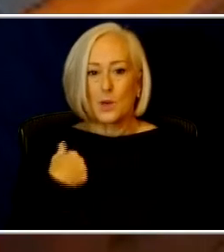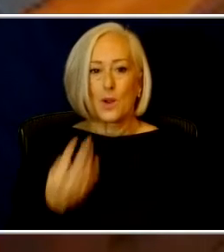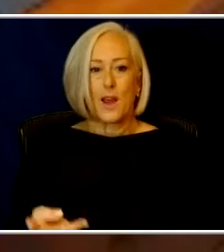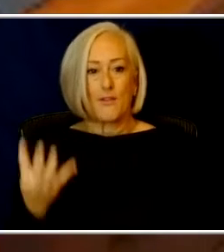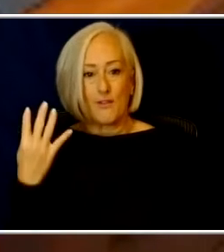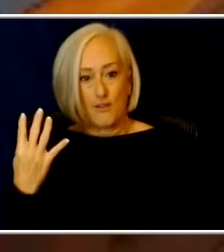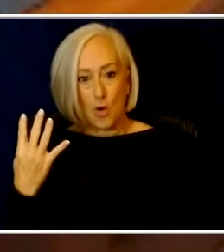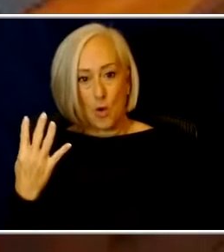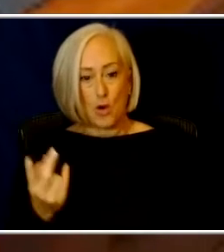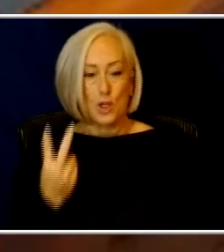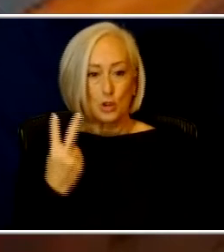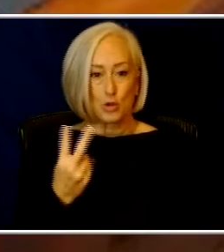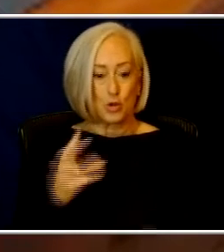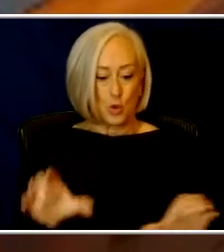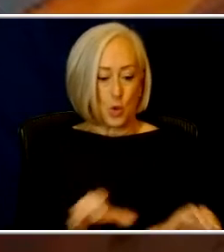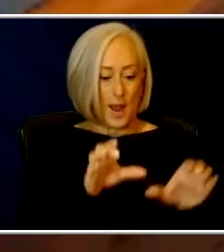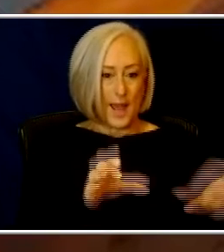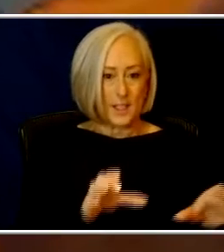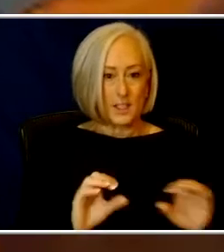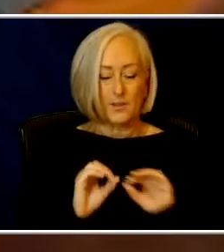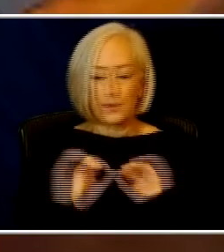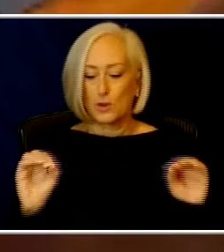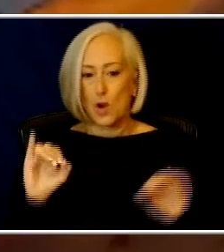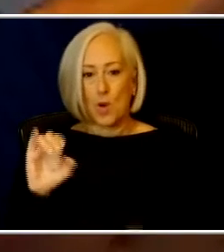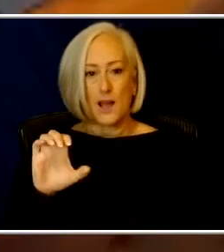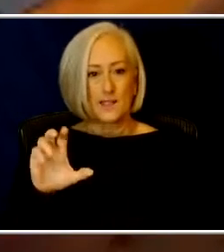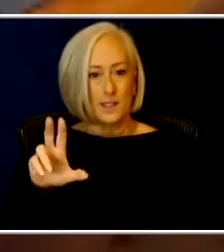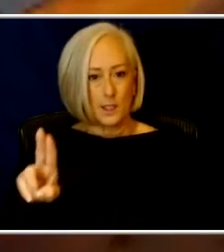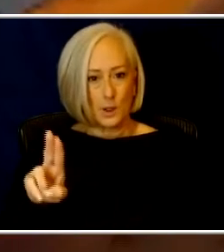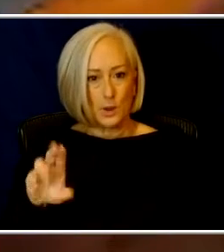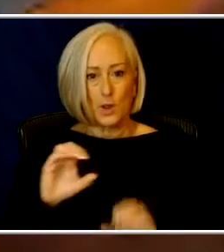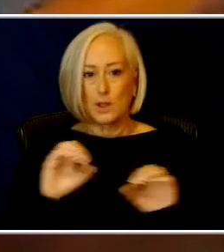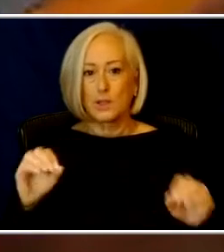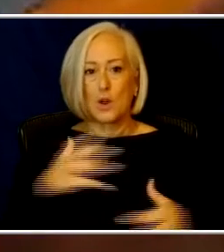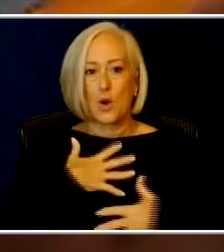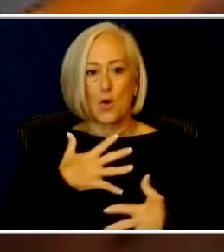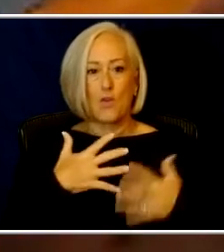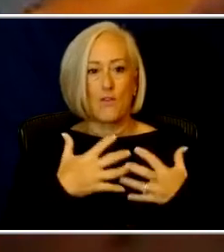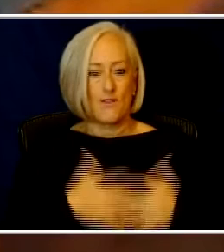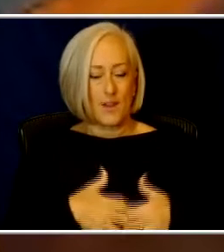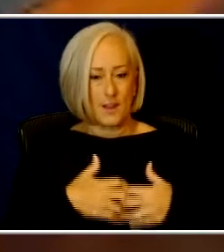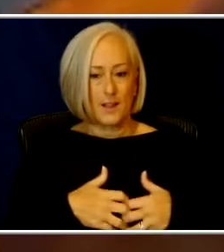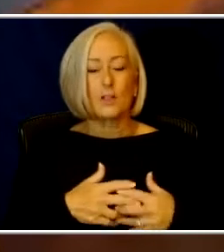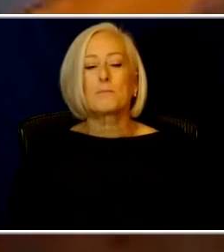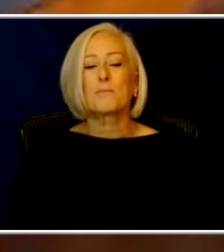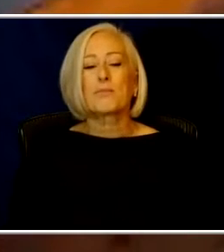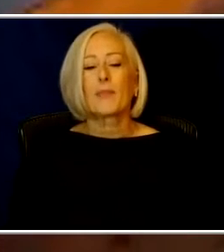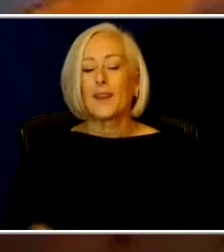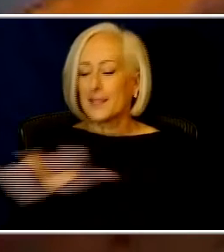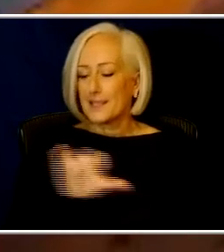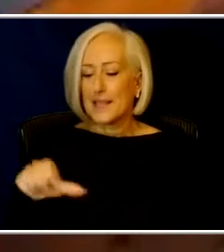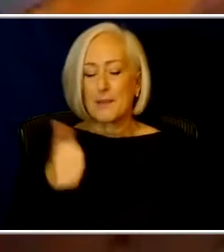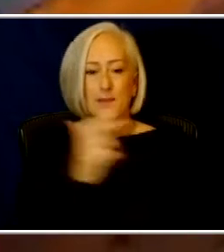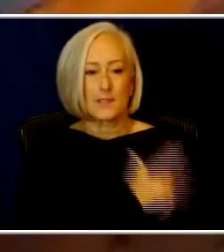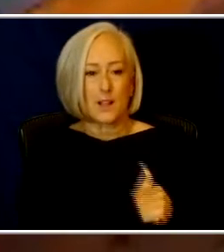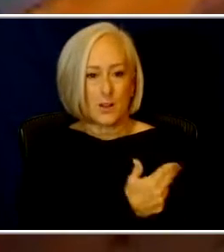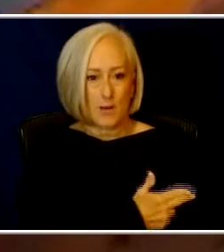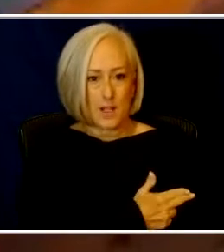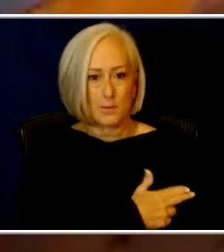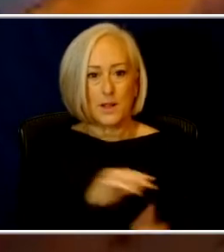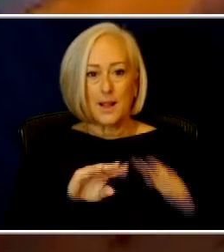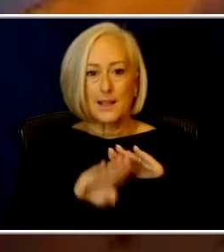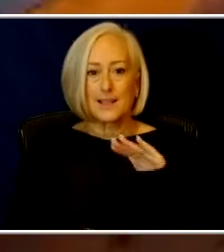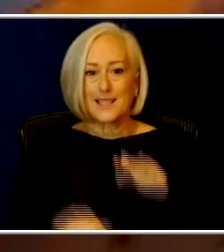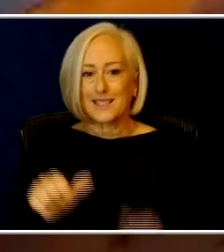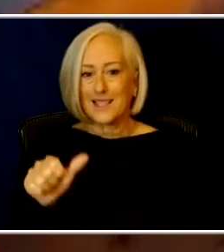are active, none in the ICU and none on ventilators. Like the others, we have sort of single digits numbers